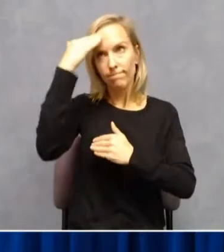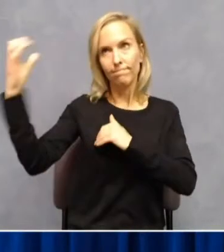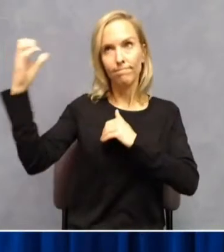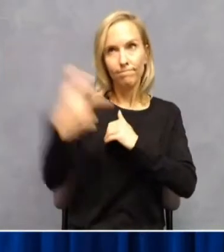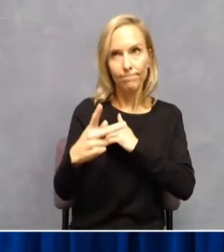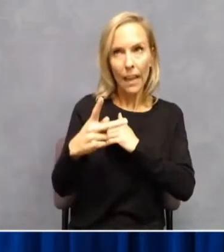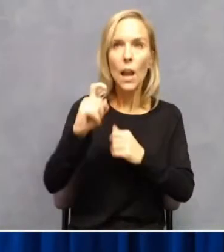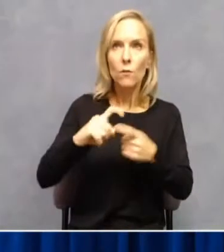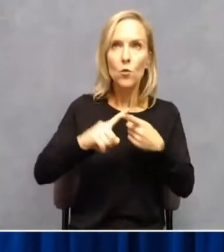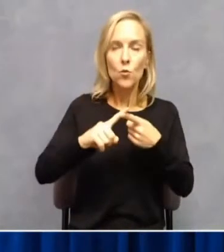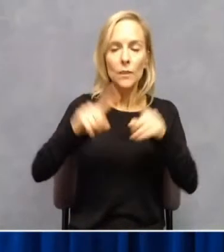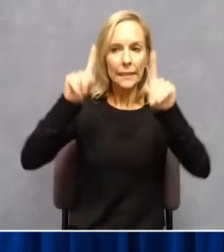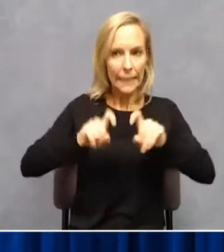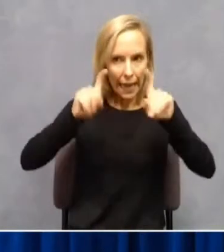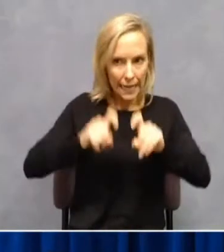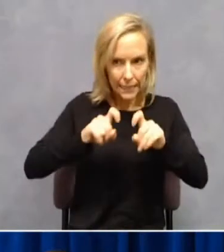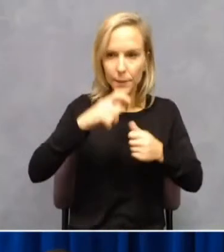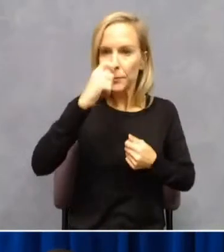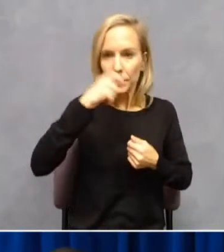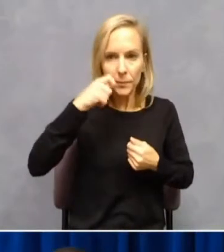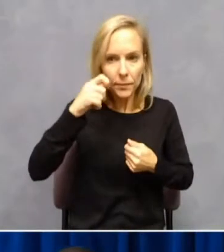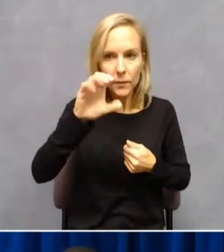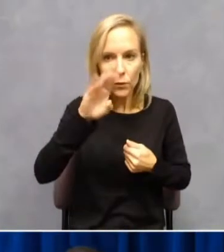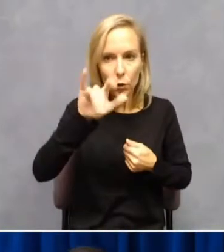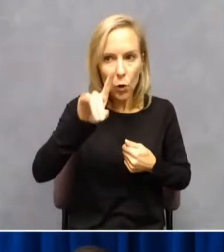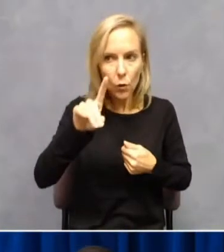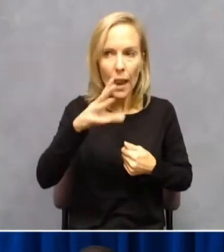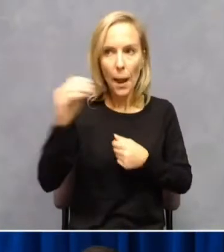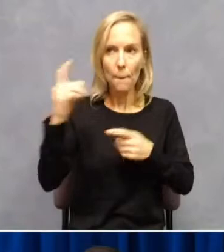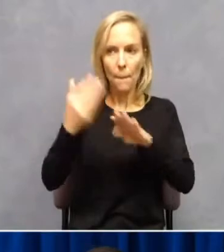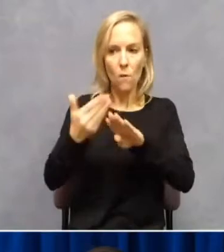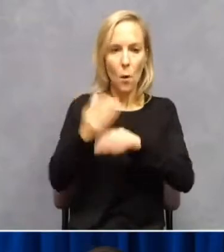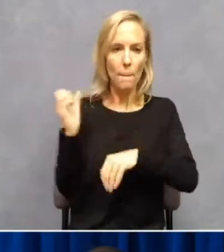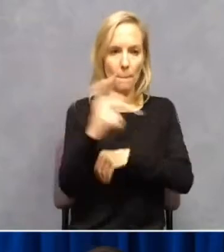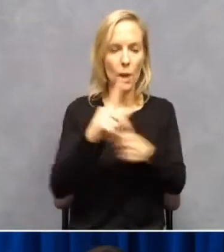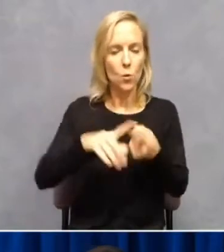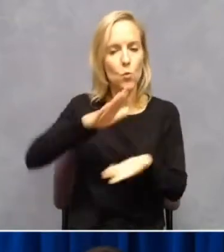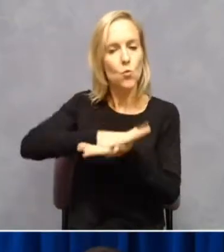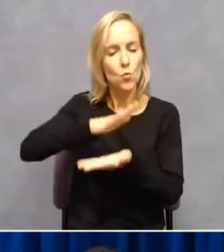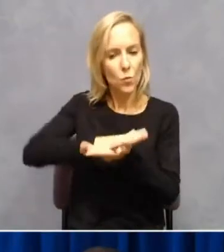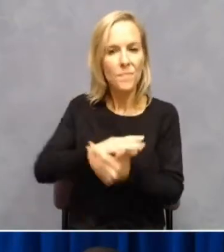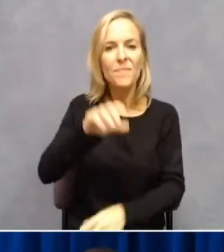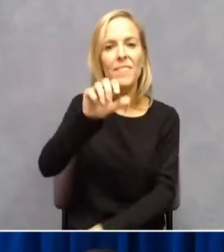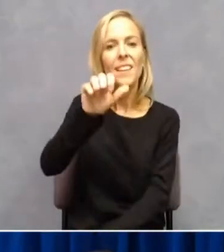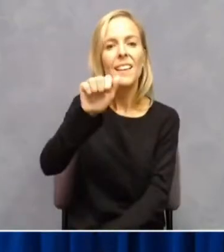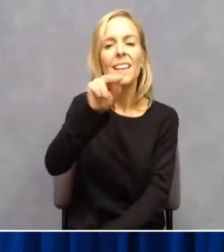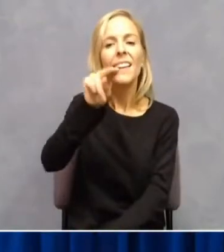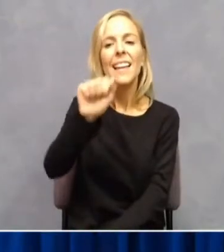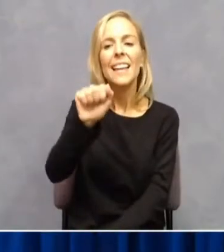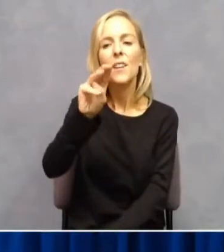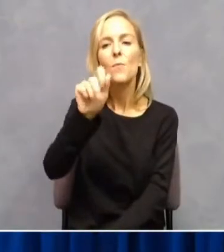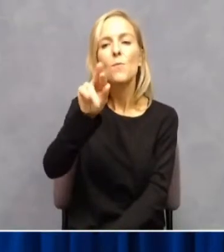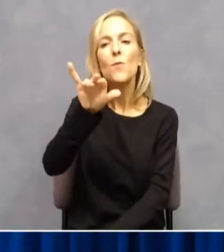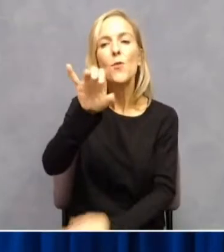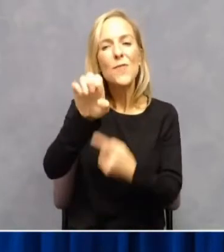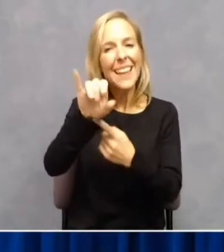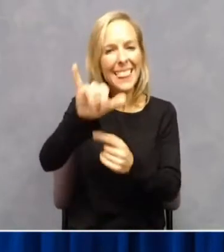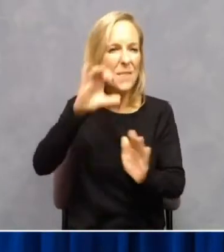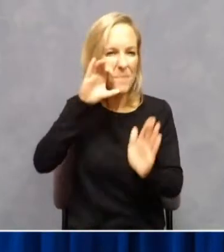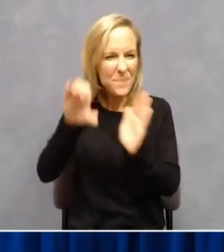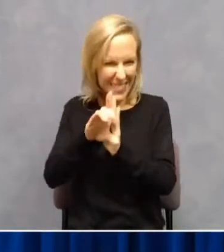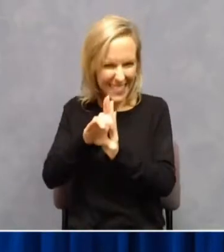school. So Anna Marie is showing us exactly what that's like and the